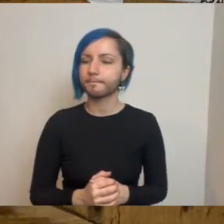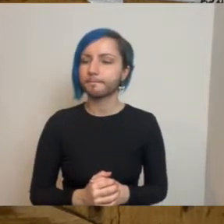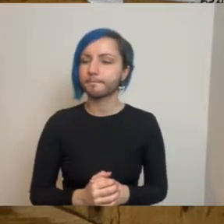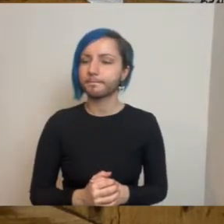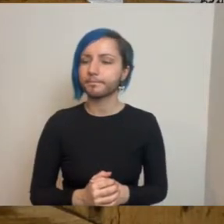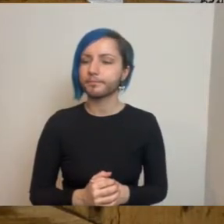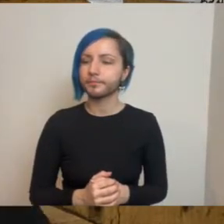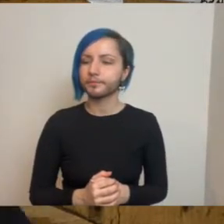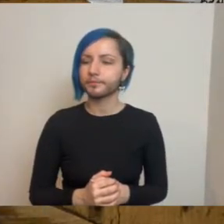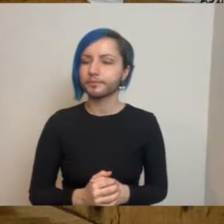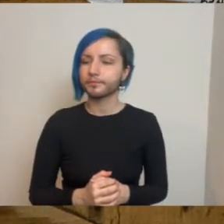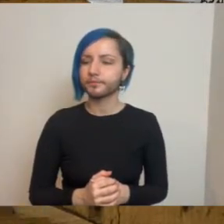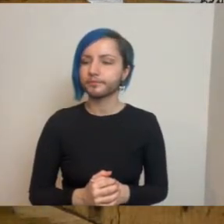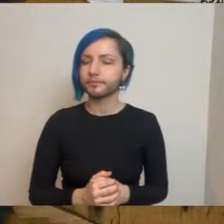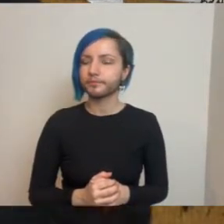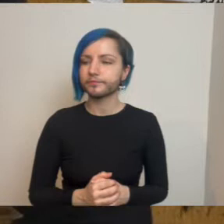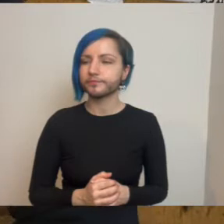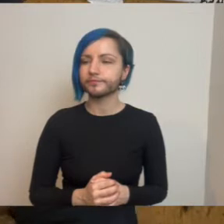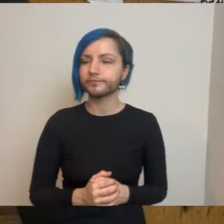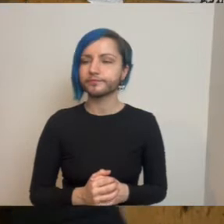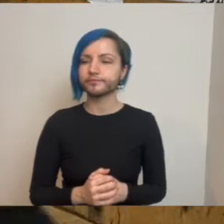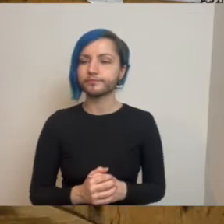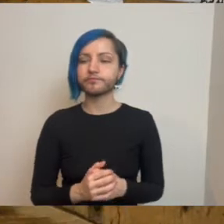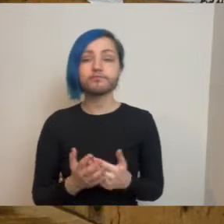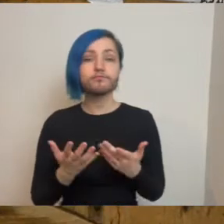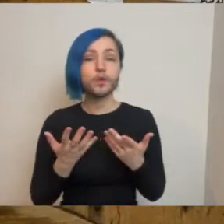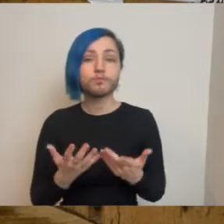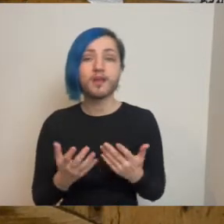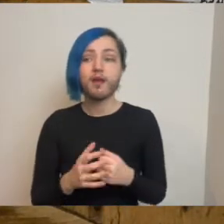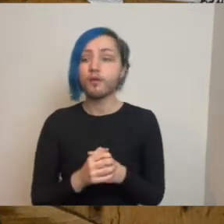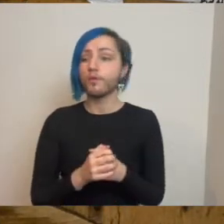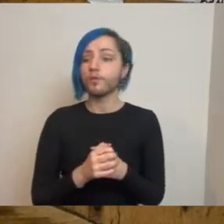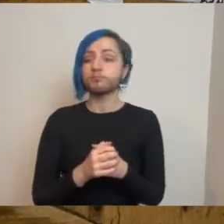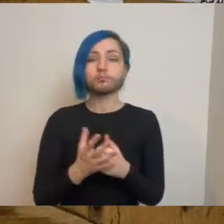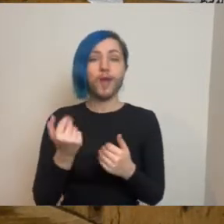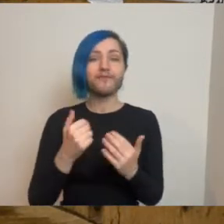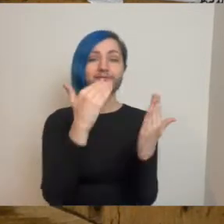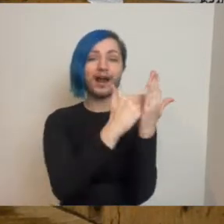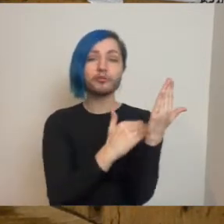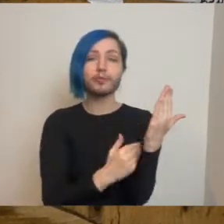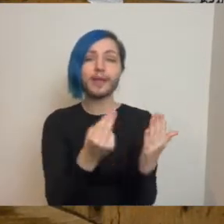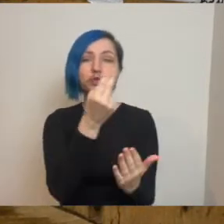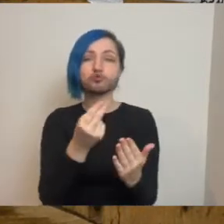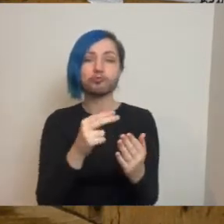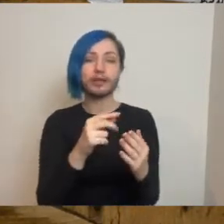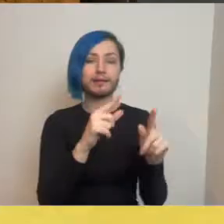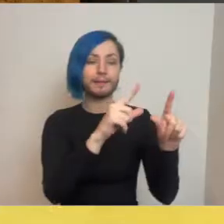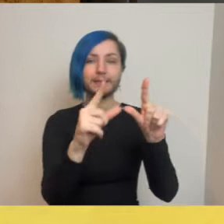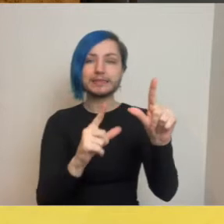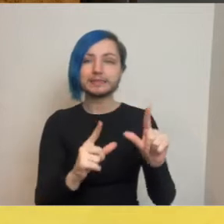Here, we've got all of our algorithmic drawing